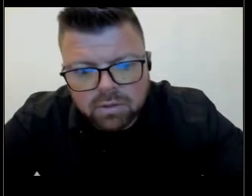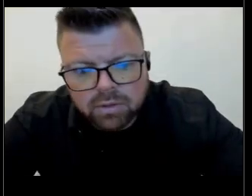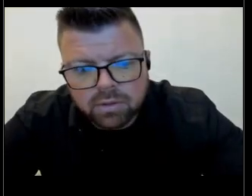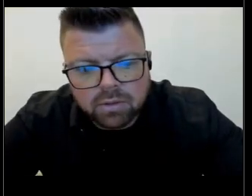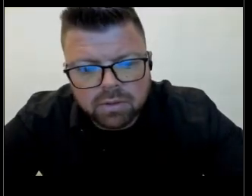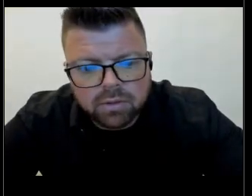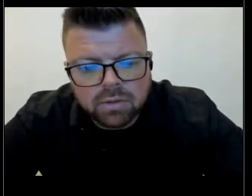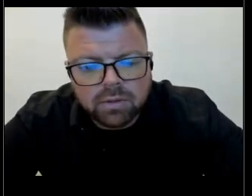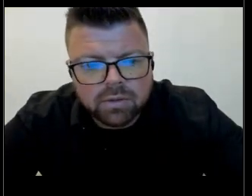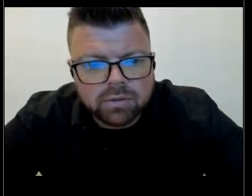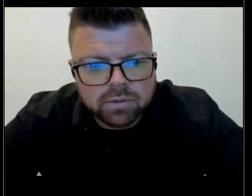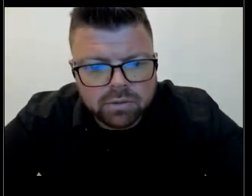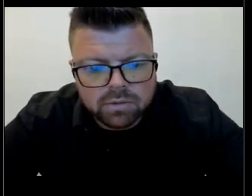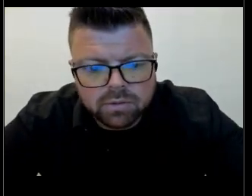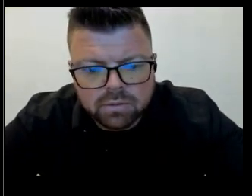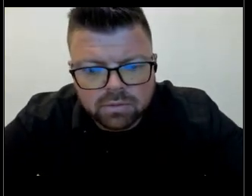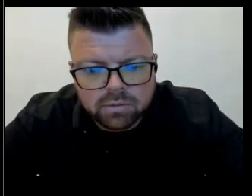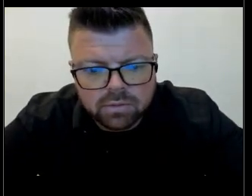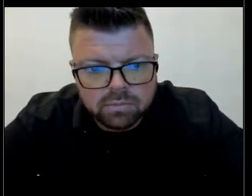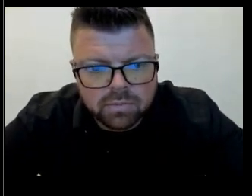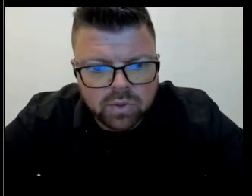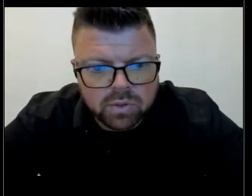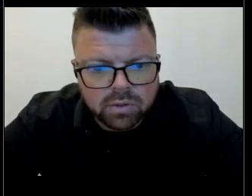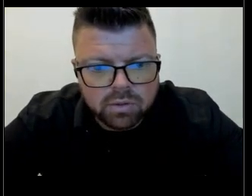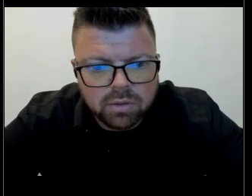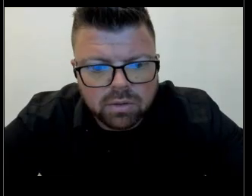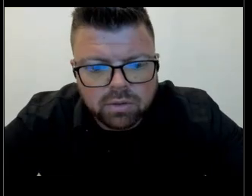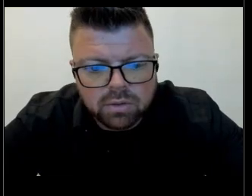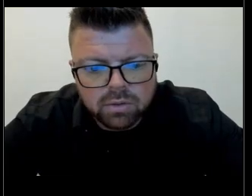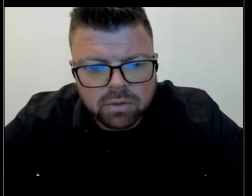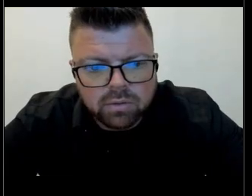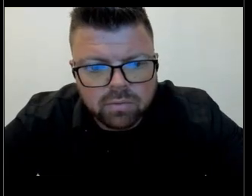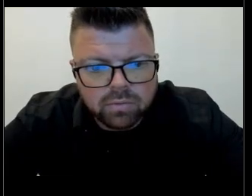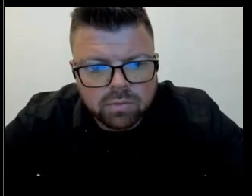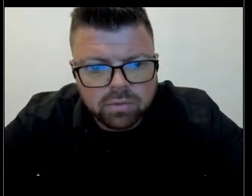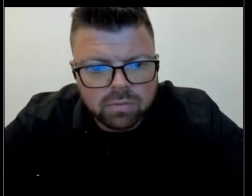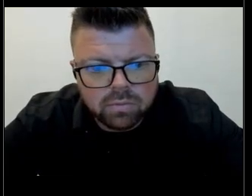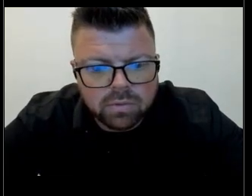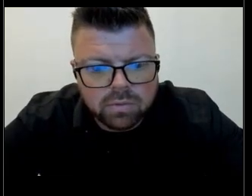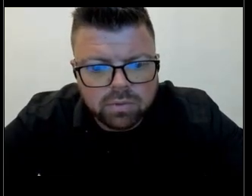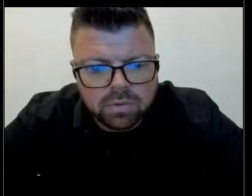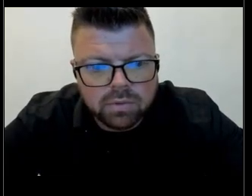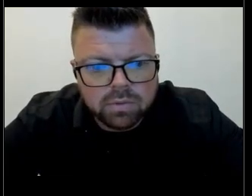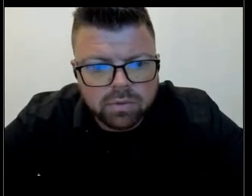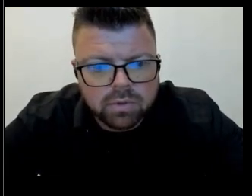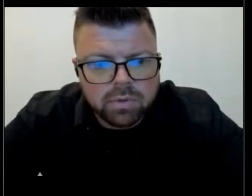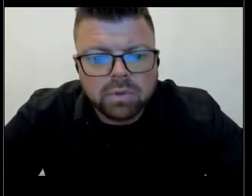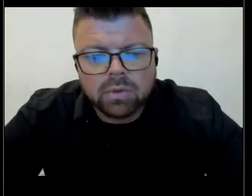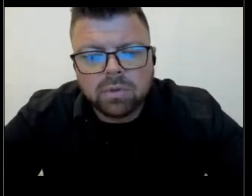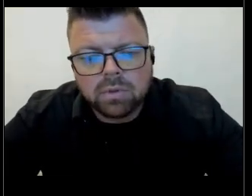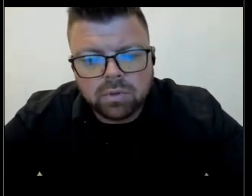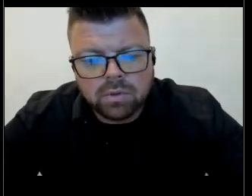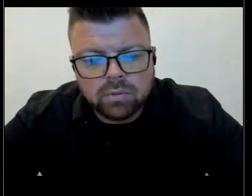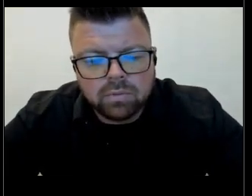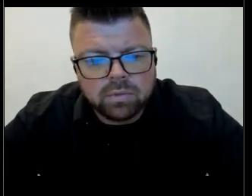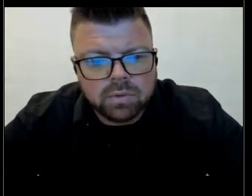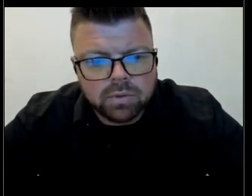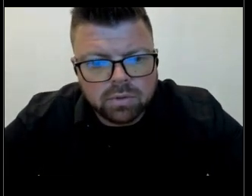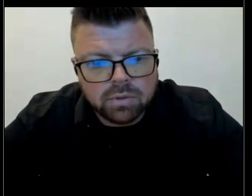The first option, 48 inches. The second option, 60 inches. And the third